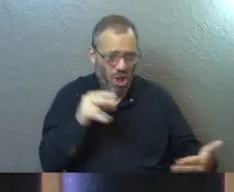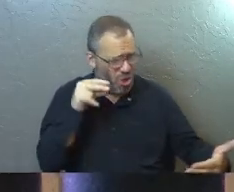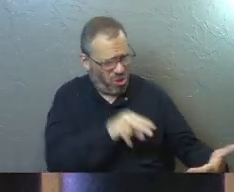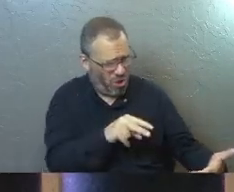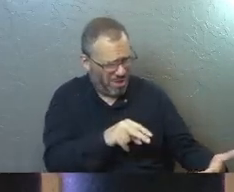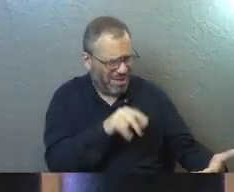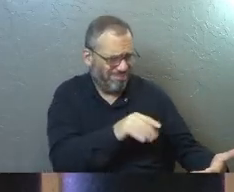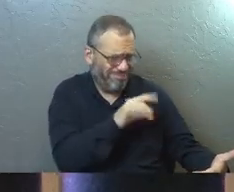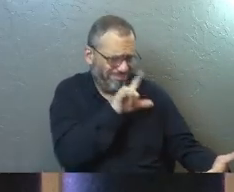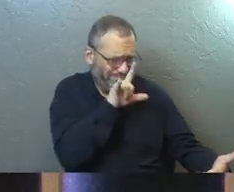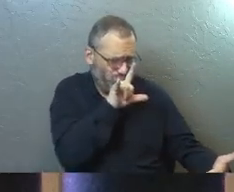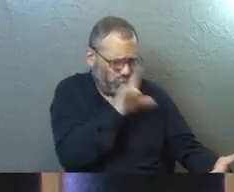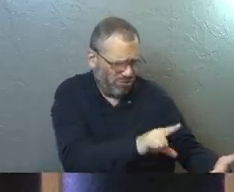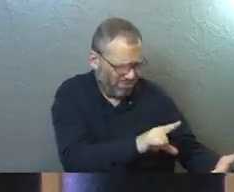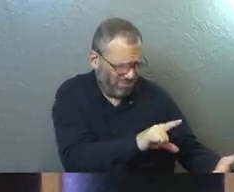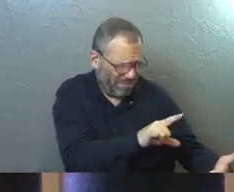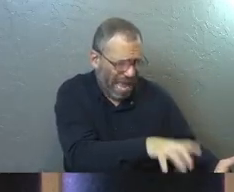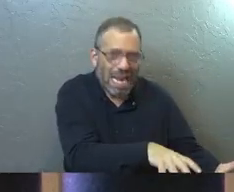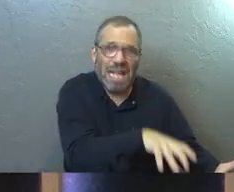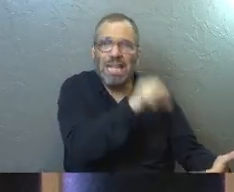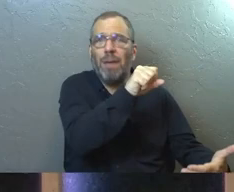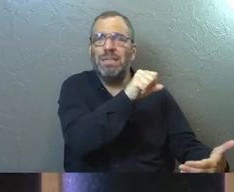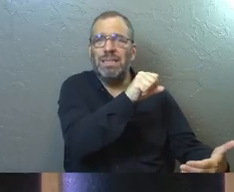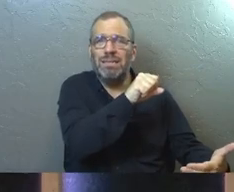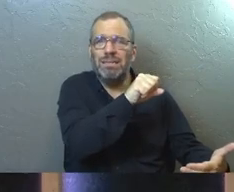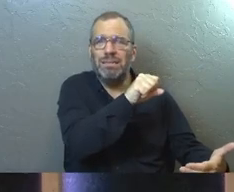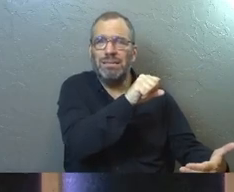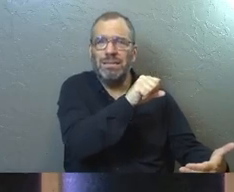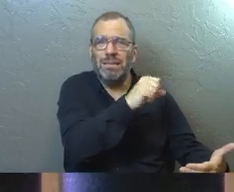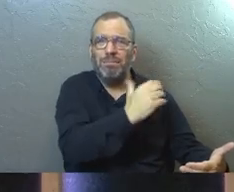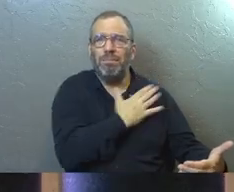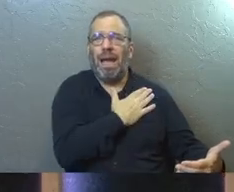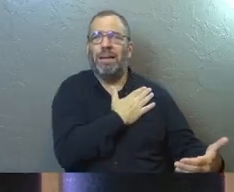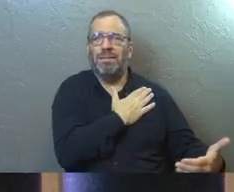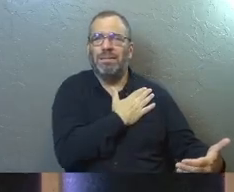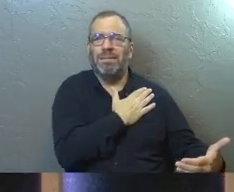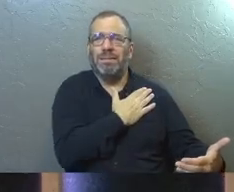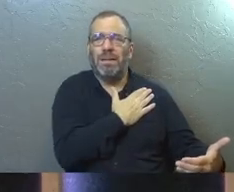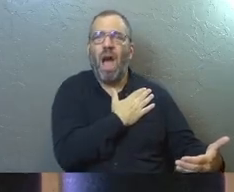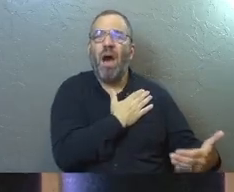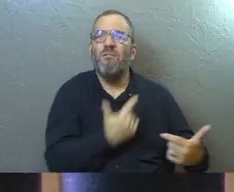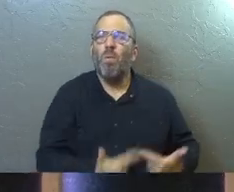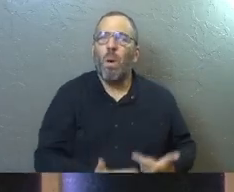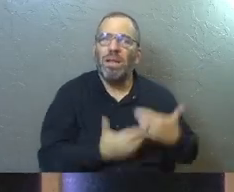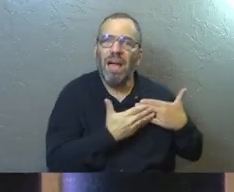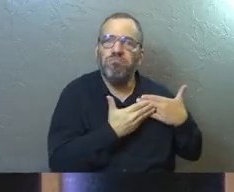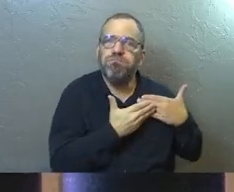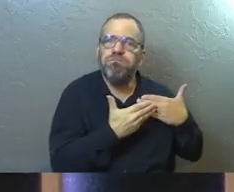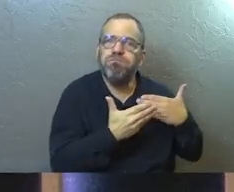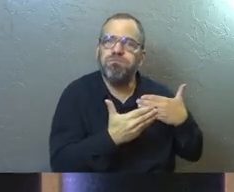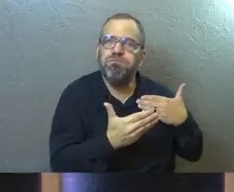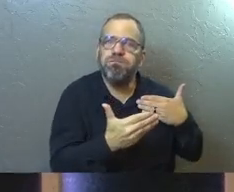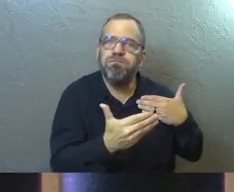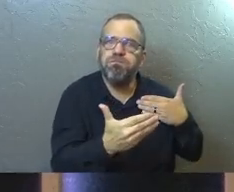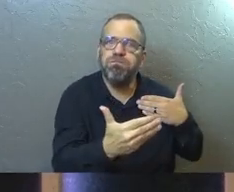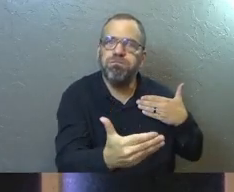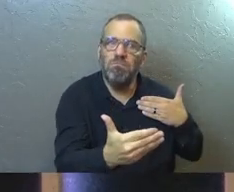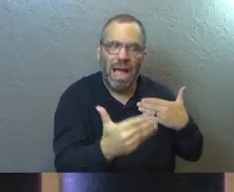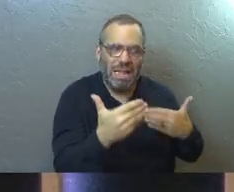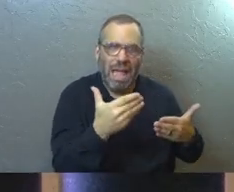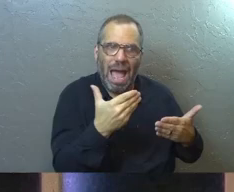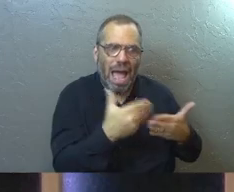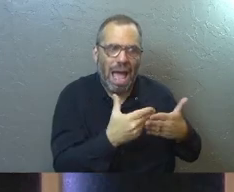child, found it lovable, and adopted it, chose it for life, the investment that she'll